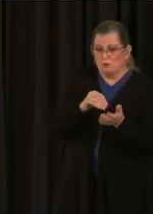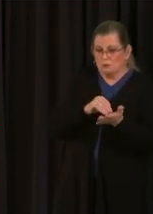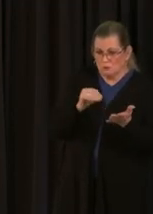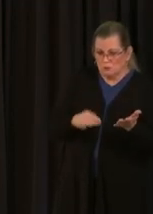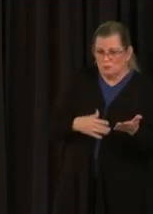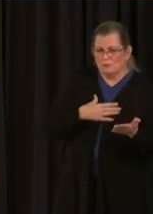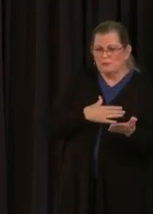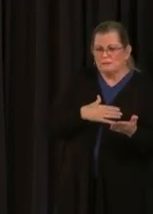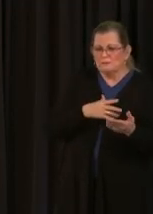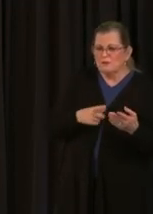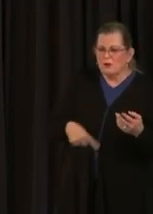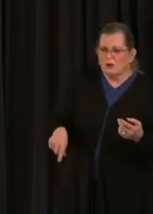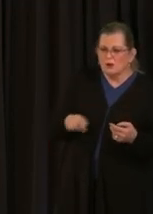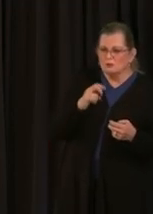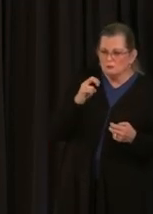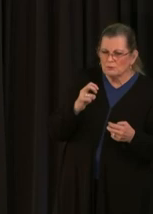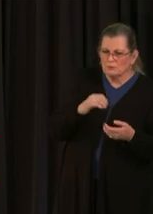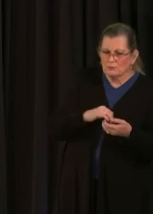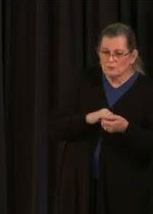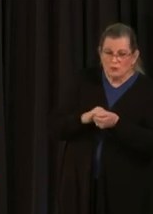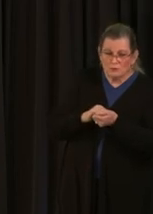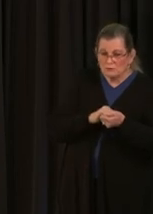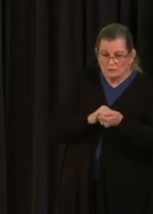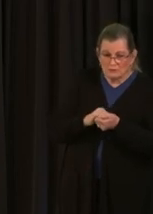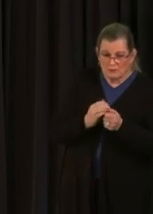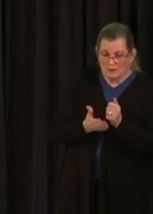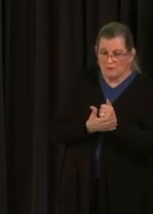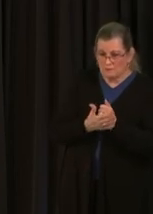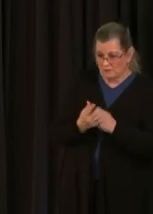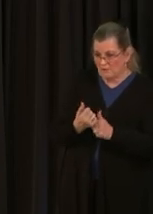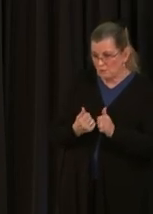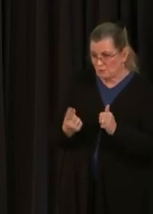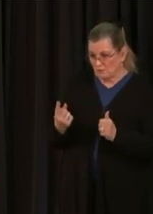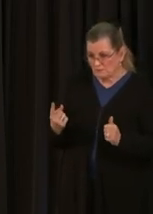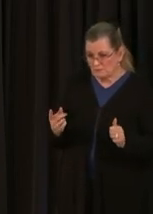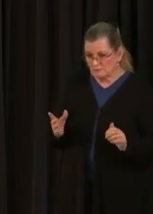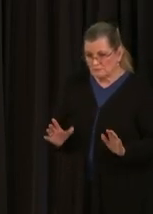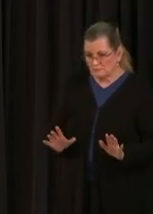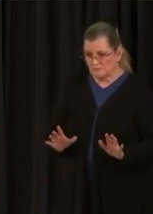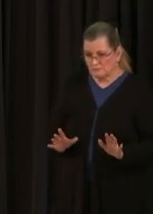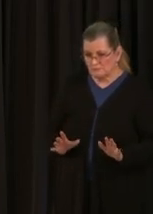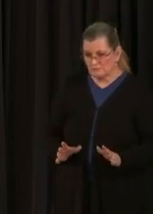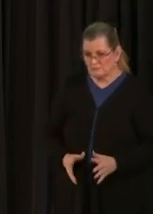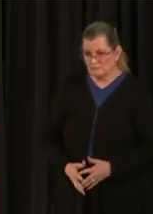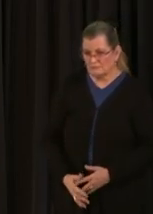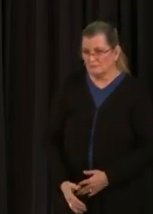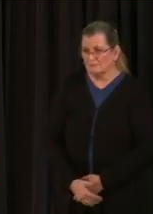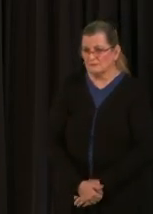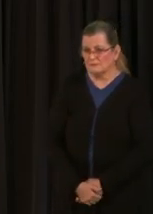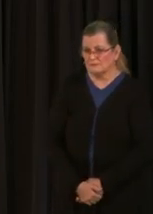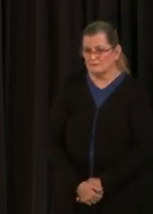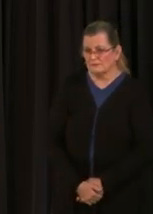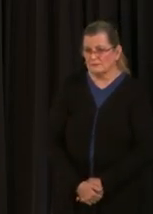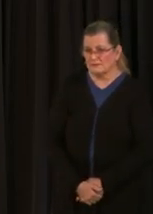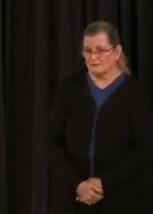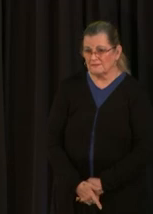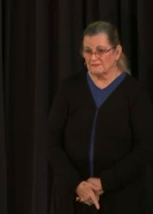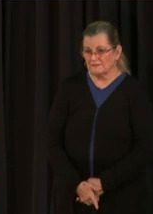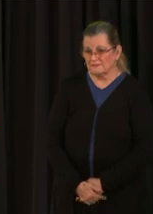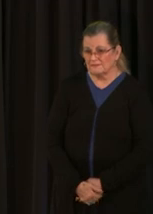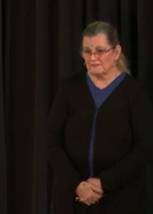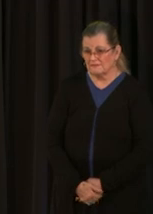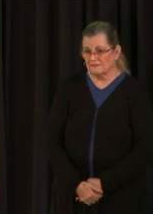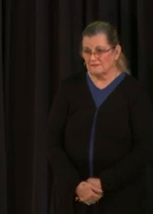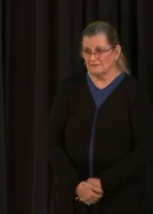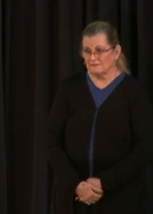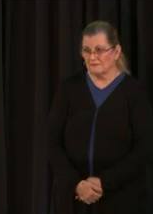planner feature. But without knowing the specific bus routes, I wouldn't be able to pinpoint that. But that's a good resource that you can use